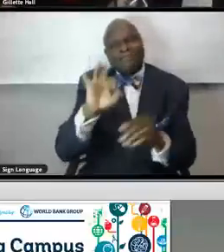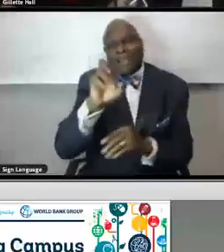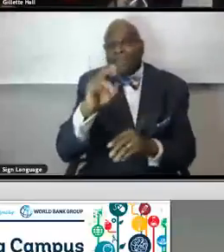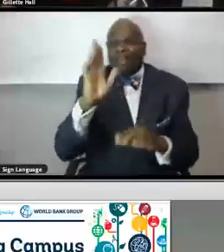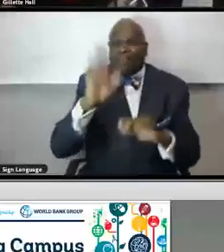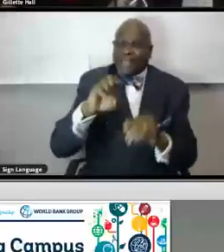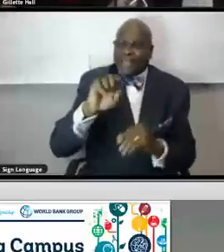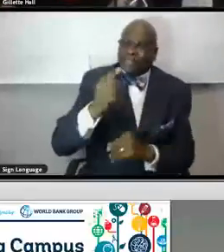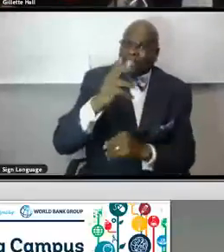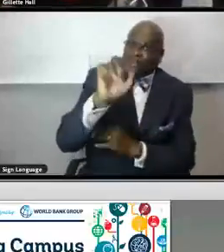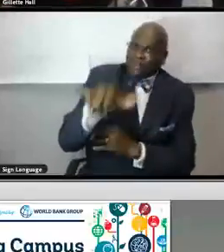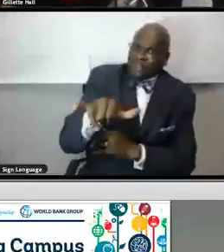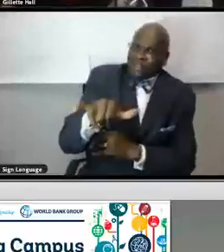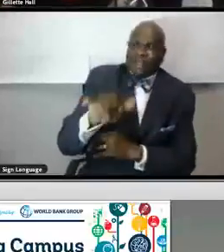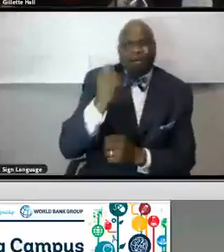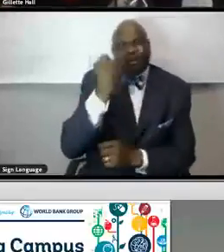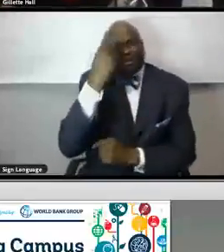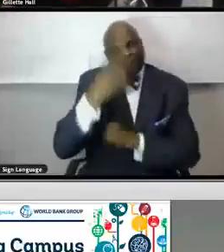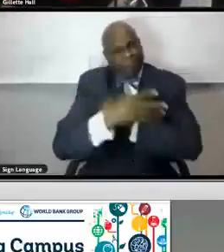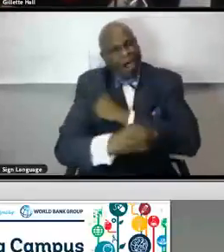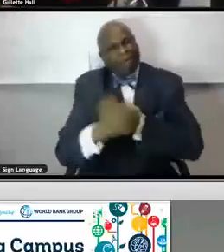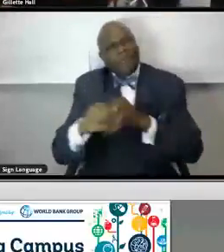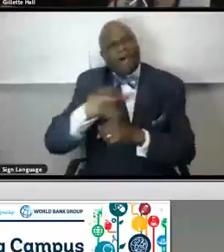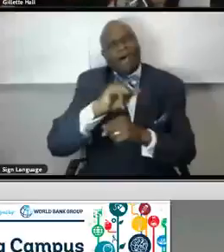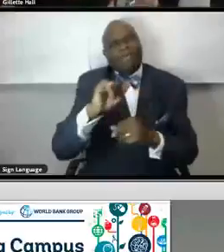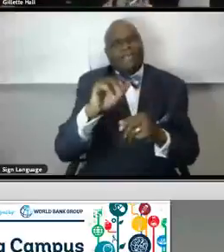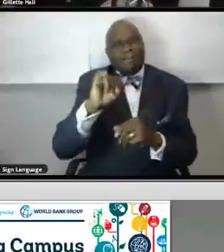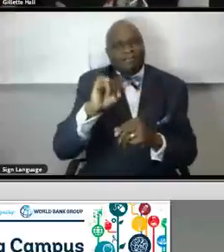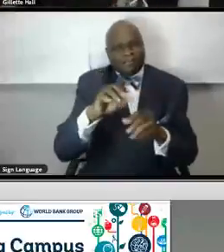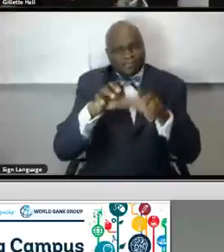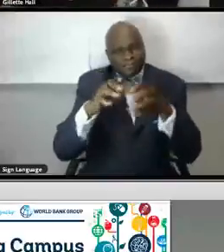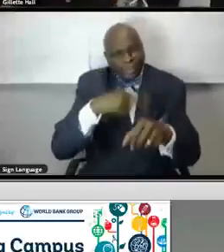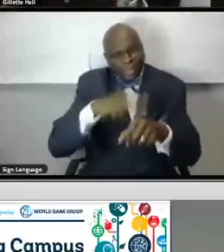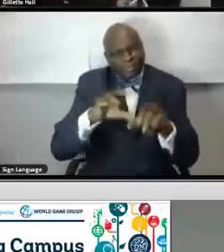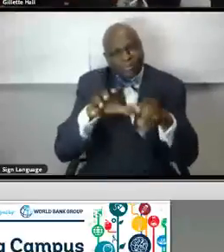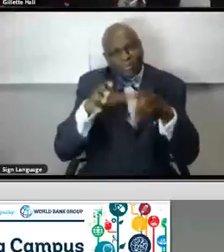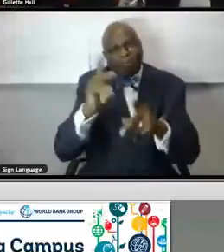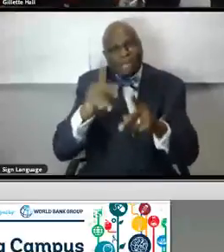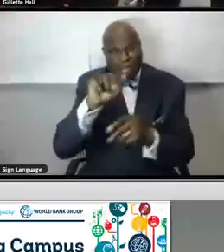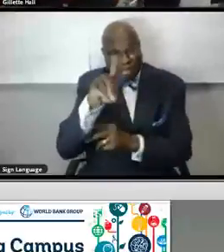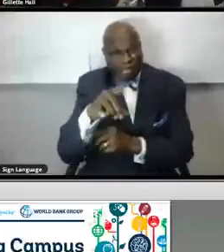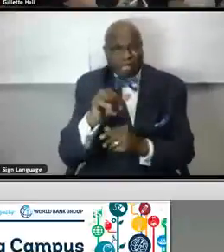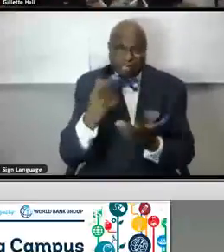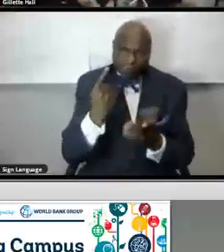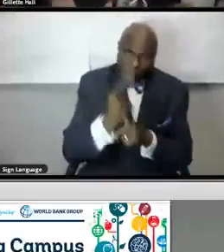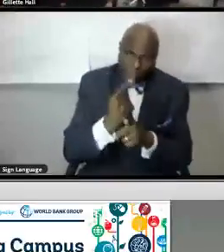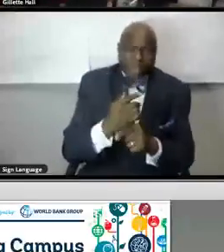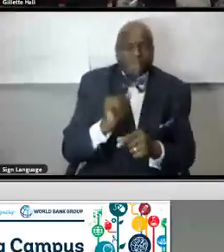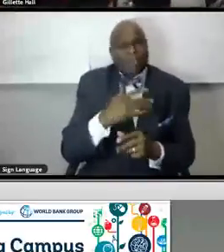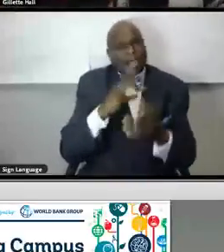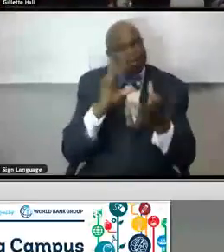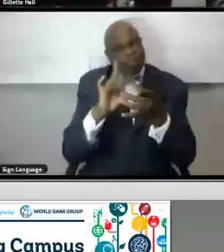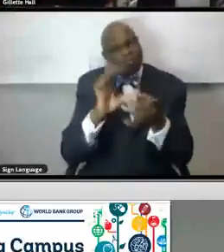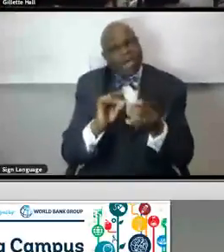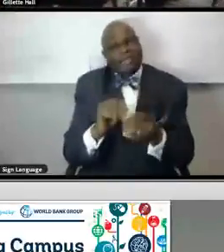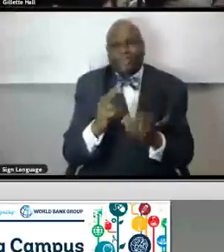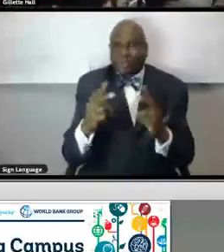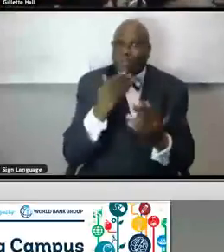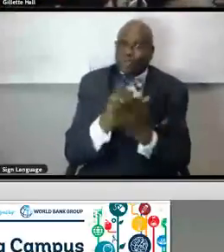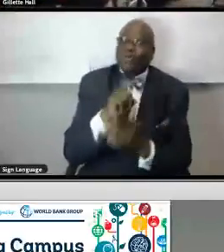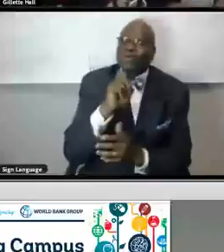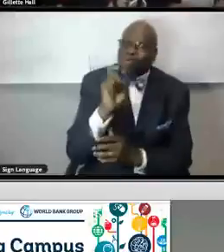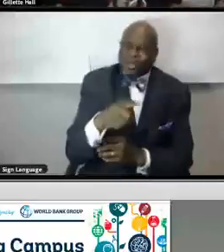ethnicity in understanding poverty among Indigenous peoples? And that gets to the issue of land, etc. Right? So my remark is, very good